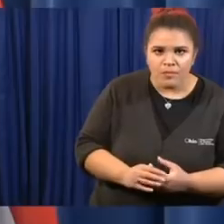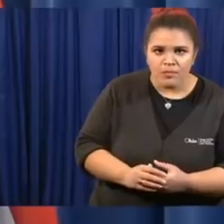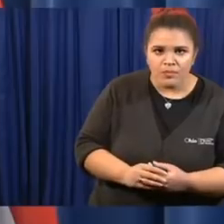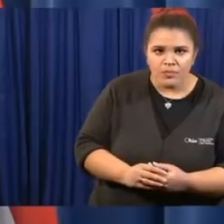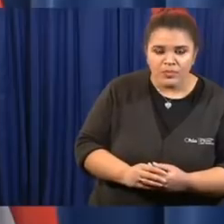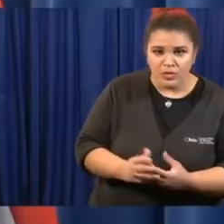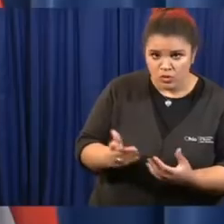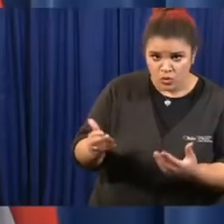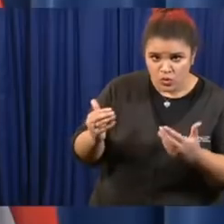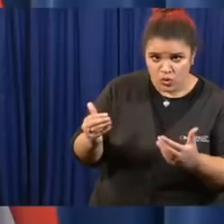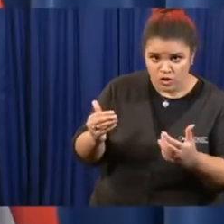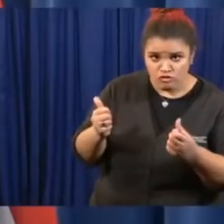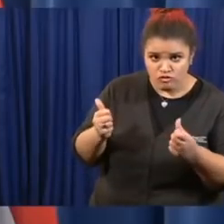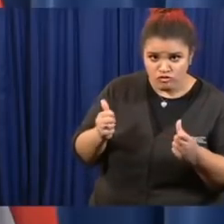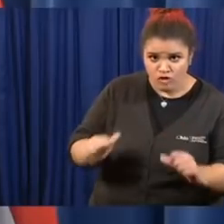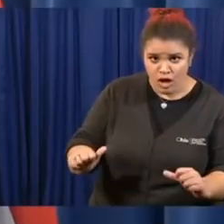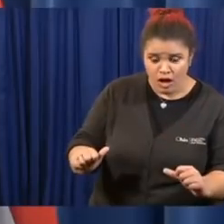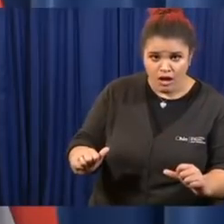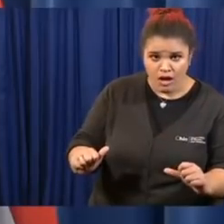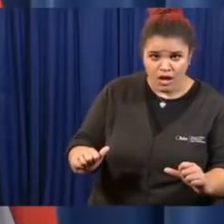And try. Okay.